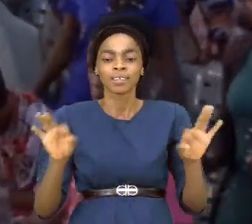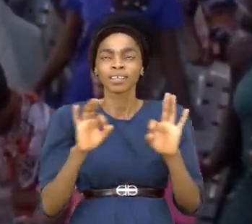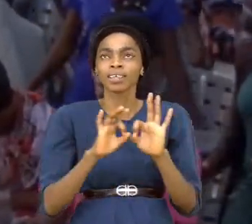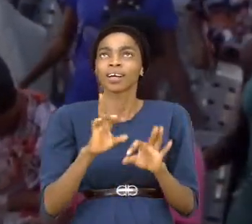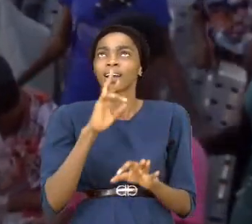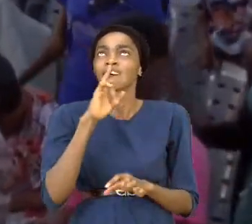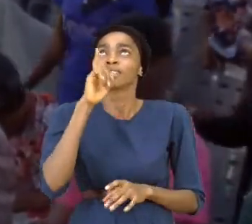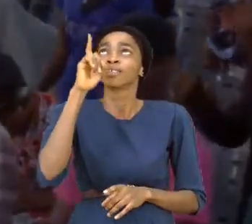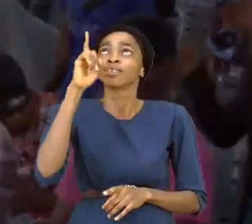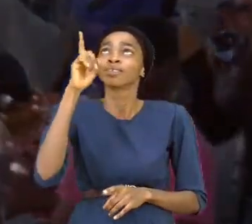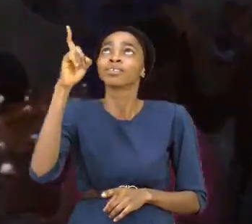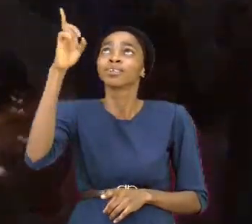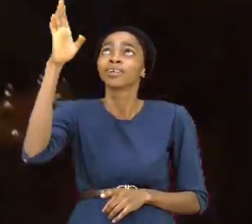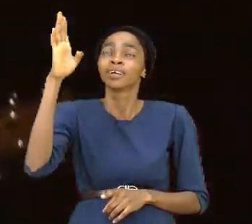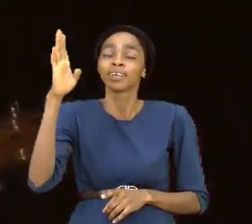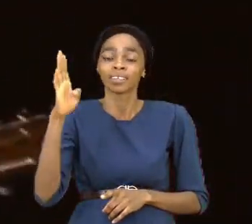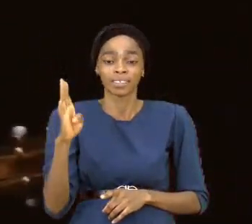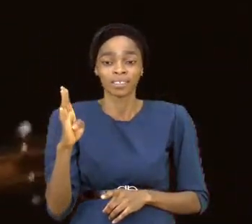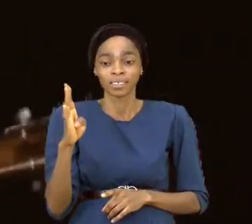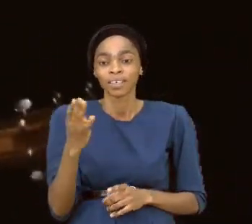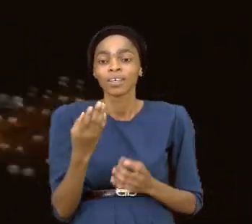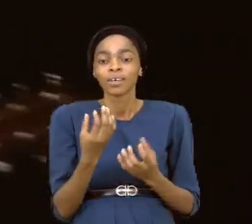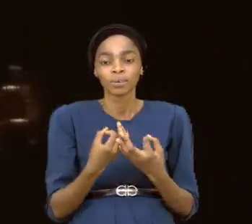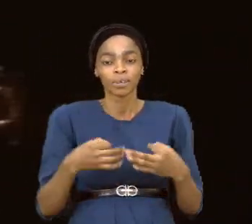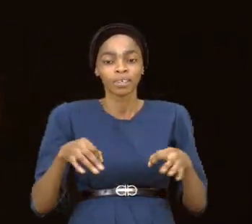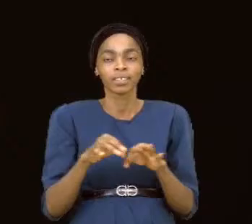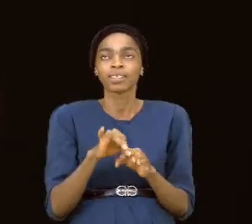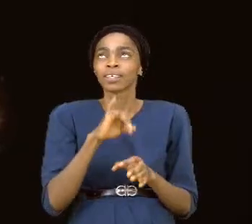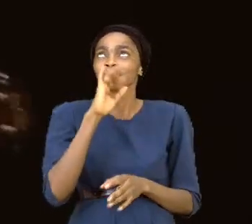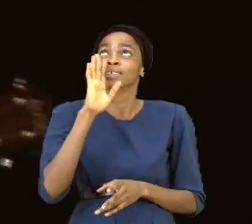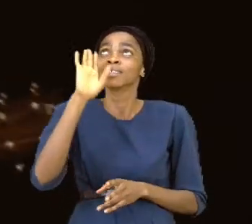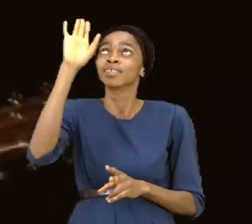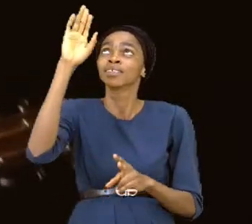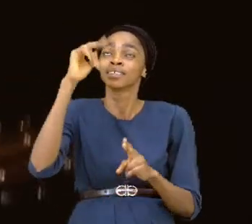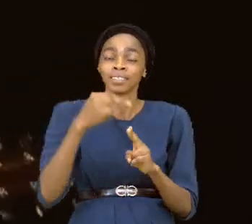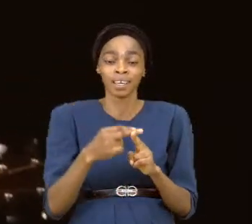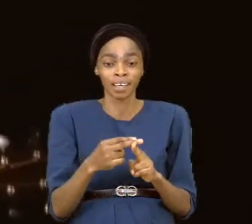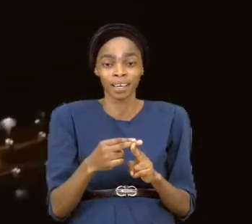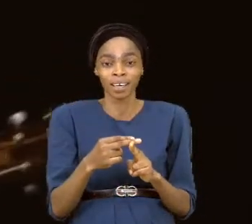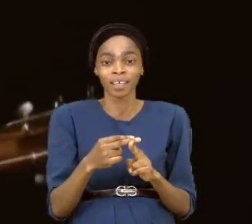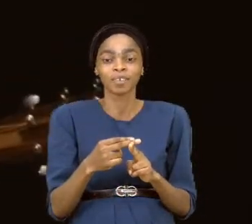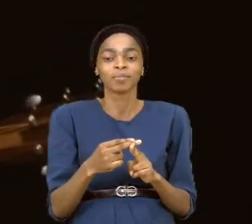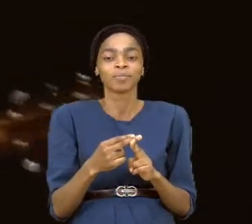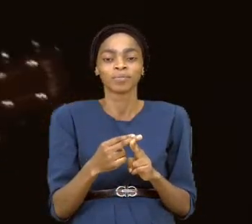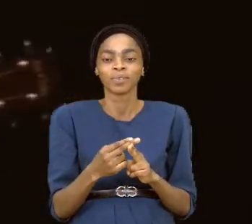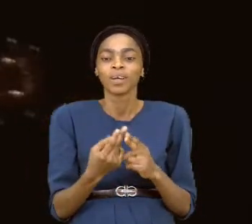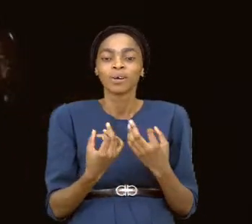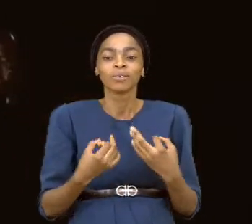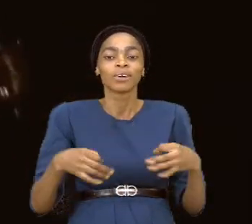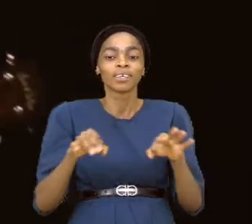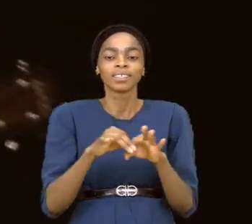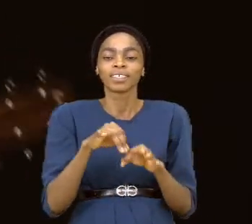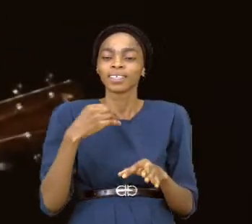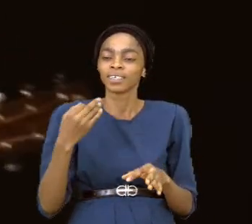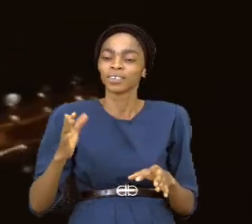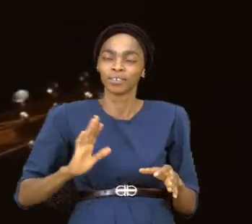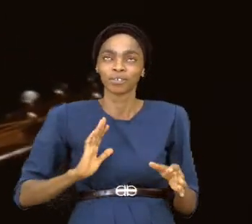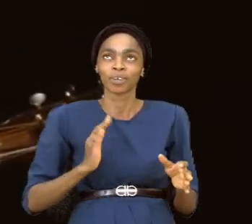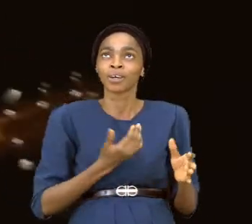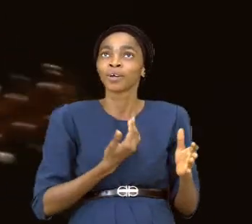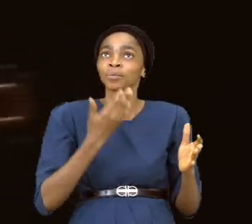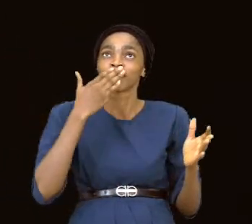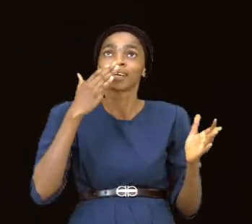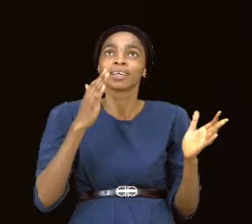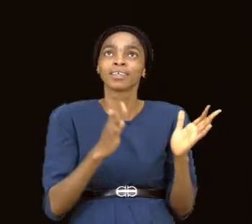Worthy are you, God. Worthy is your name. Worthy of